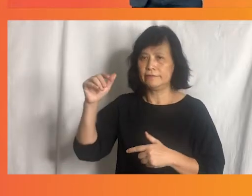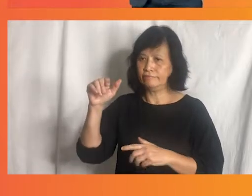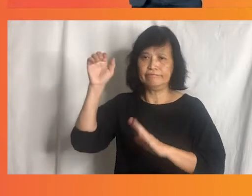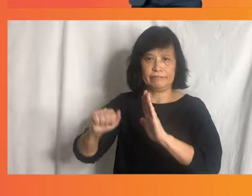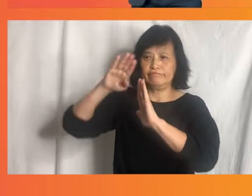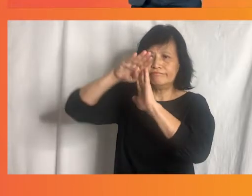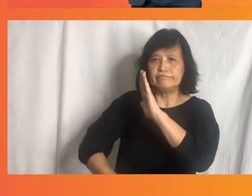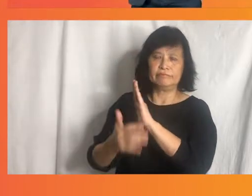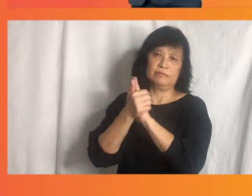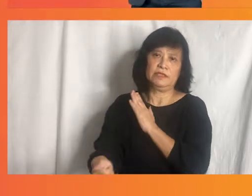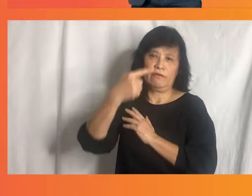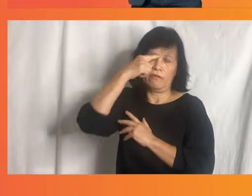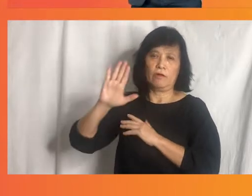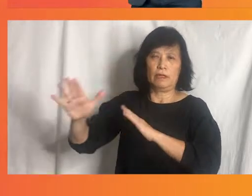skills.